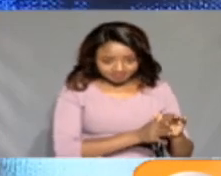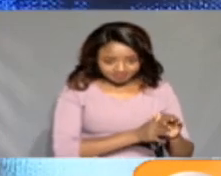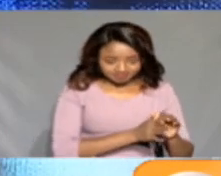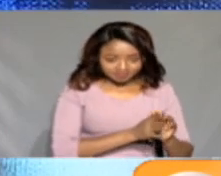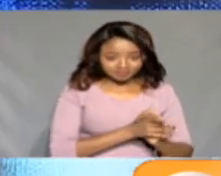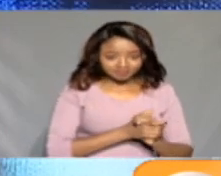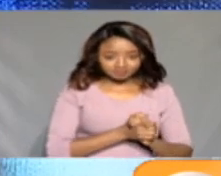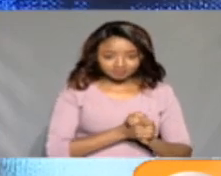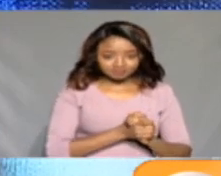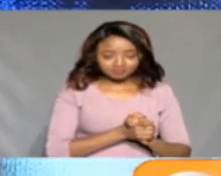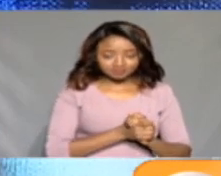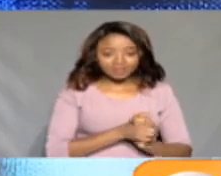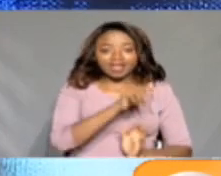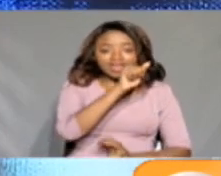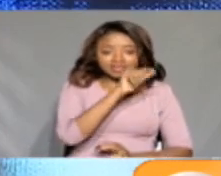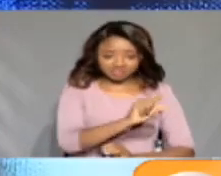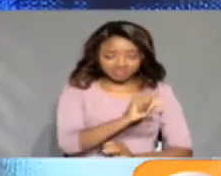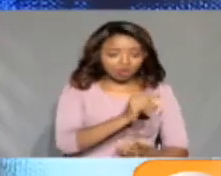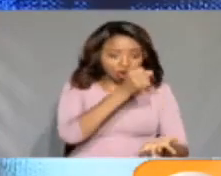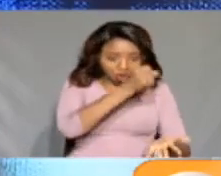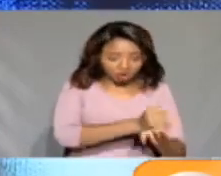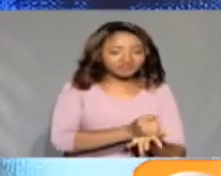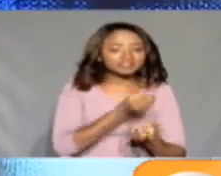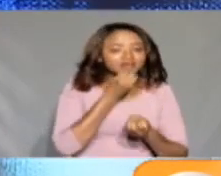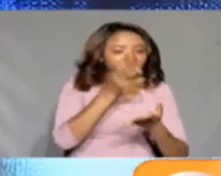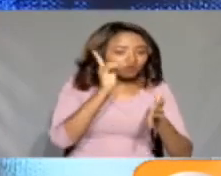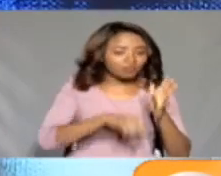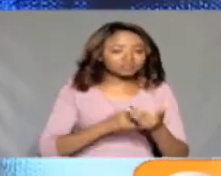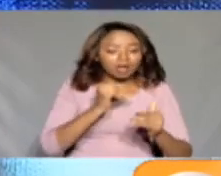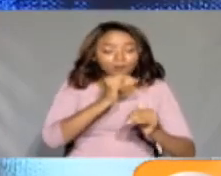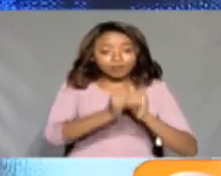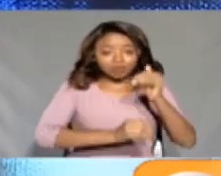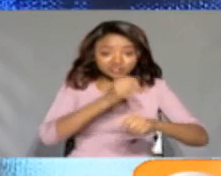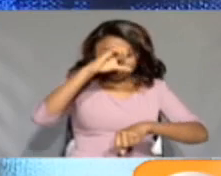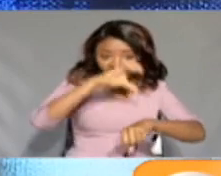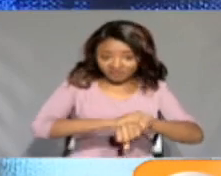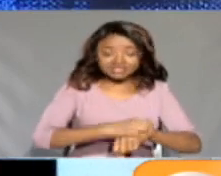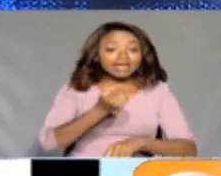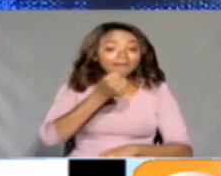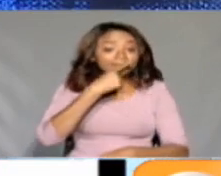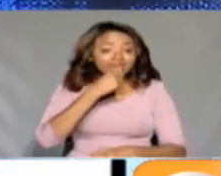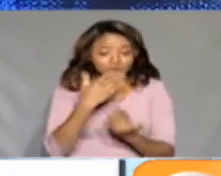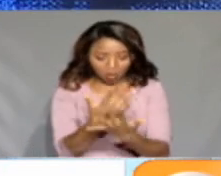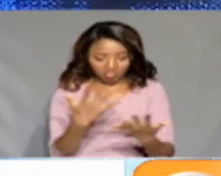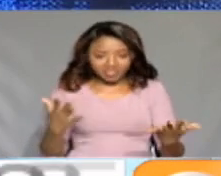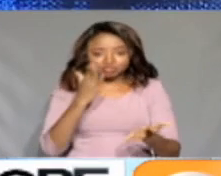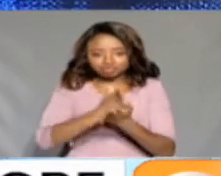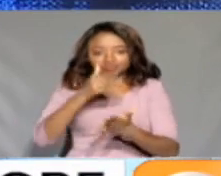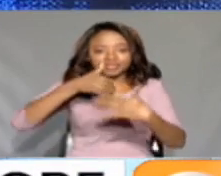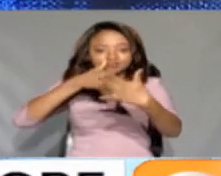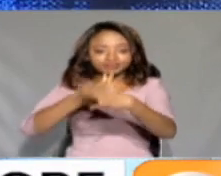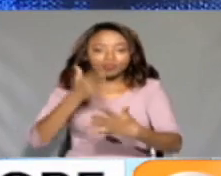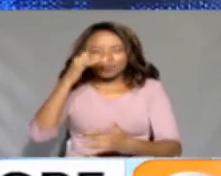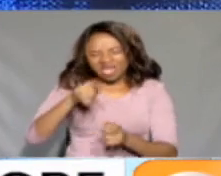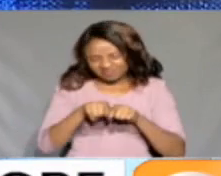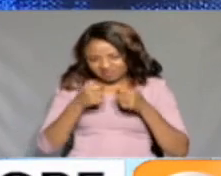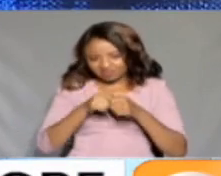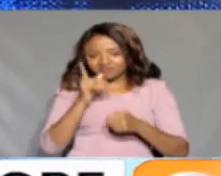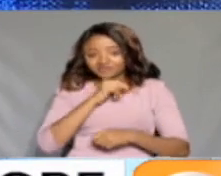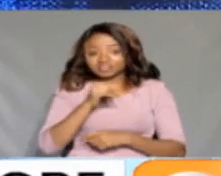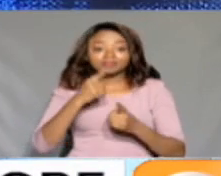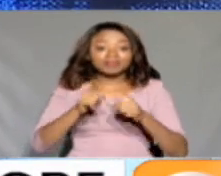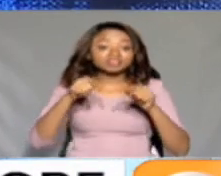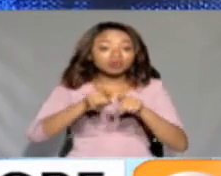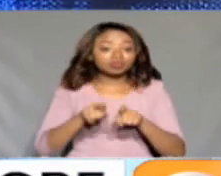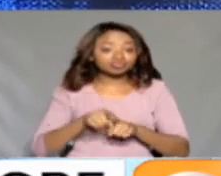The Office of the Auditor General has told senators that the process of acquiring the leased medical equipment was marred by irregularities and the country may not